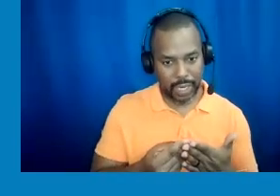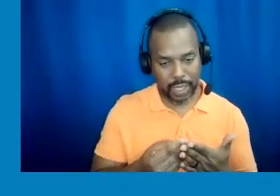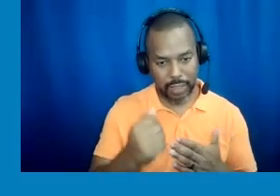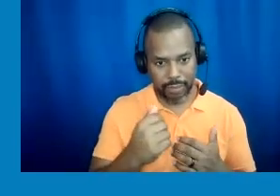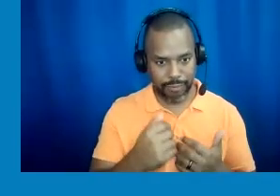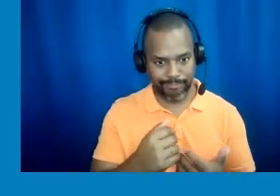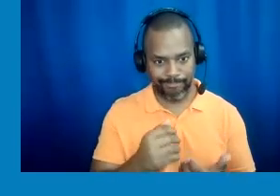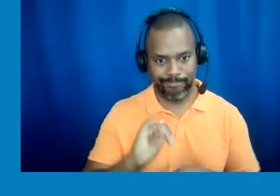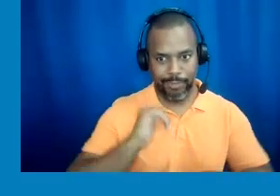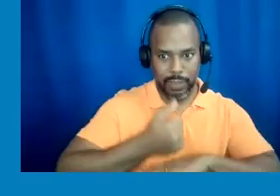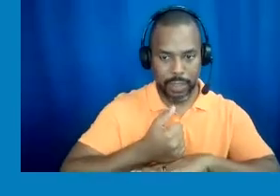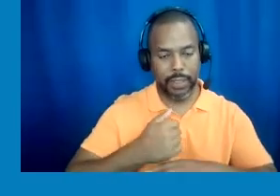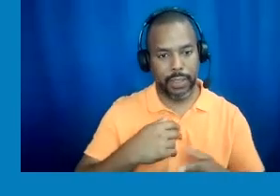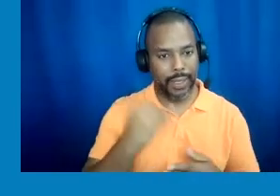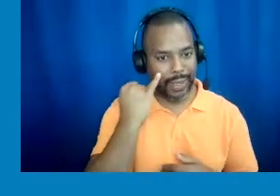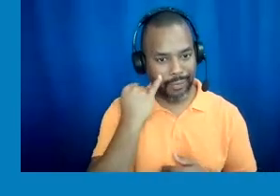unpaid leave.